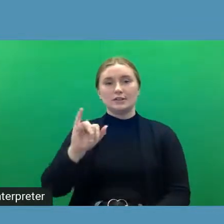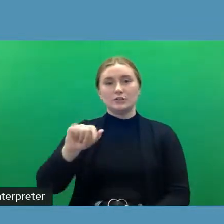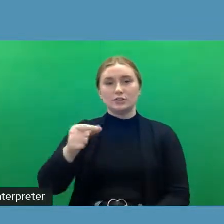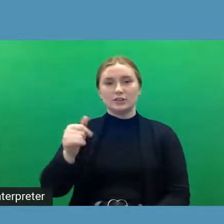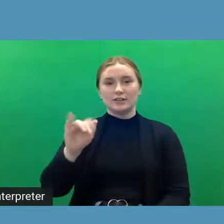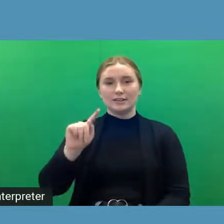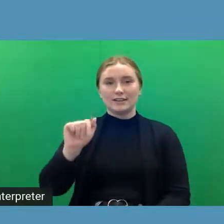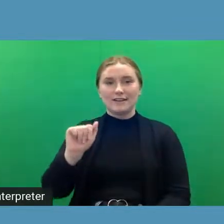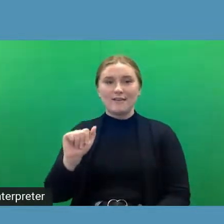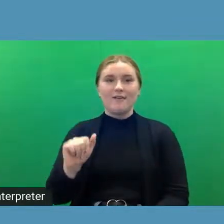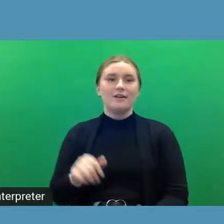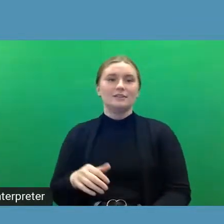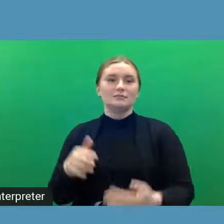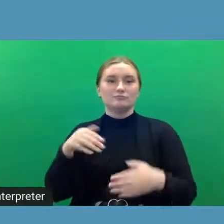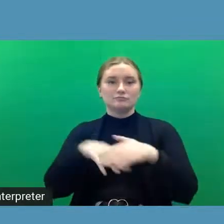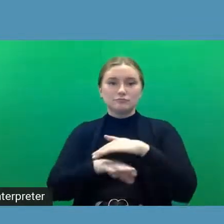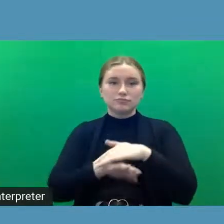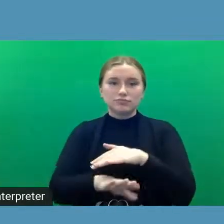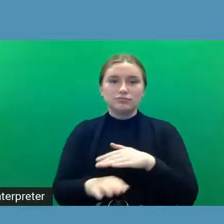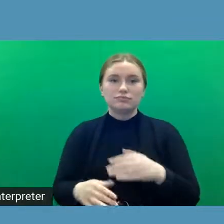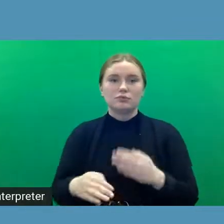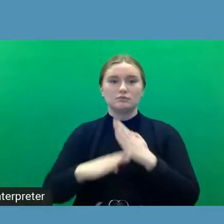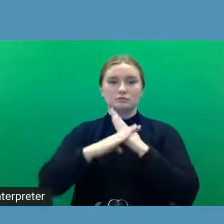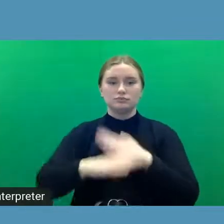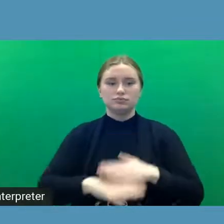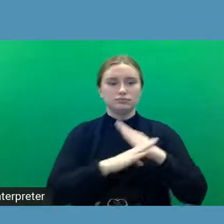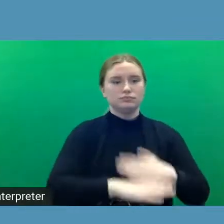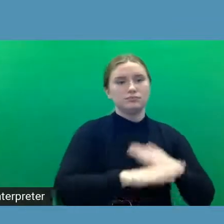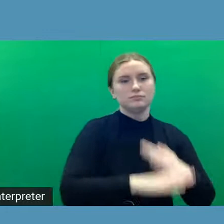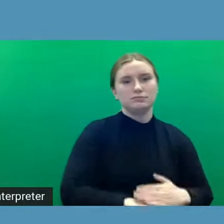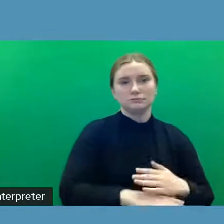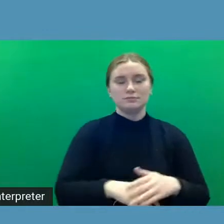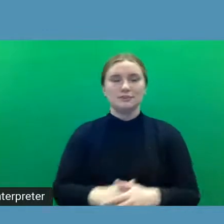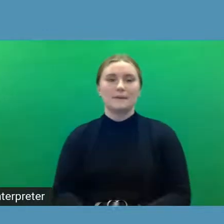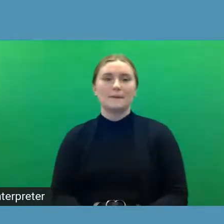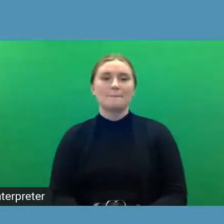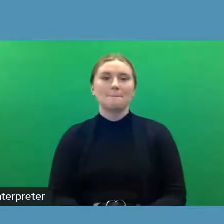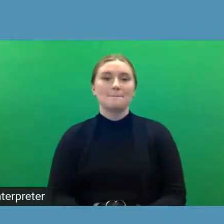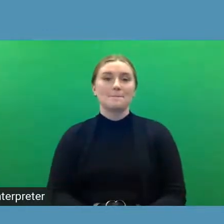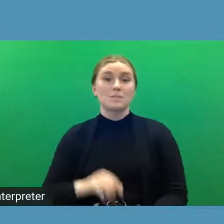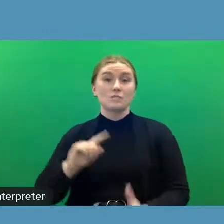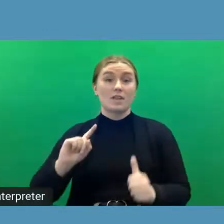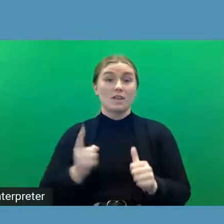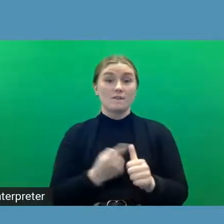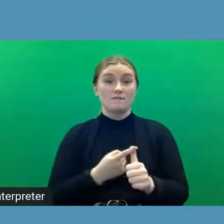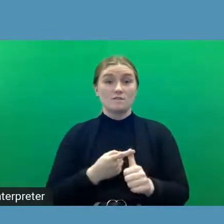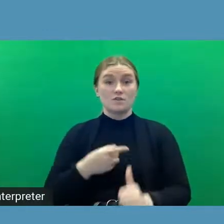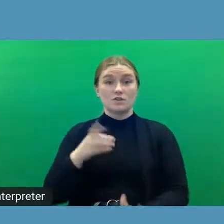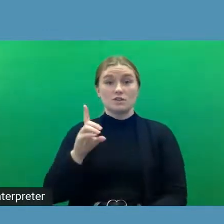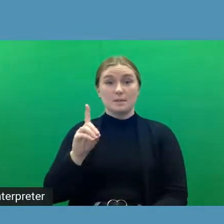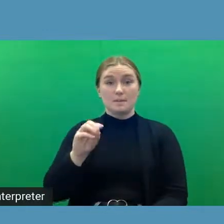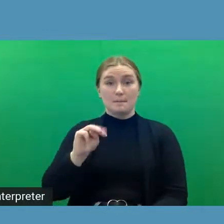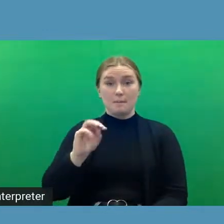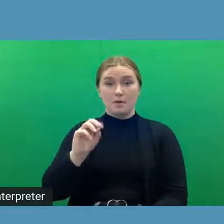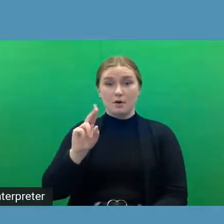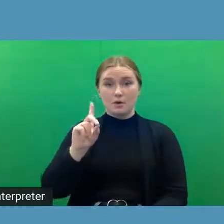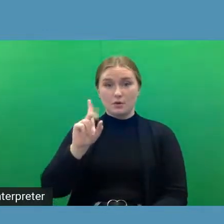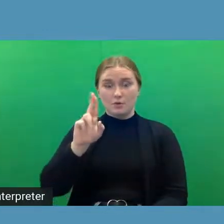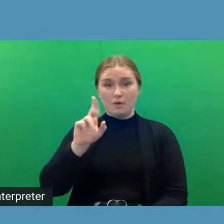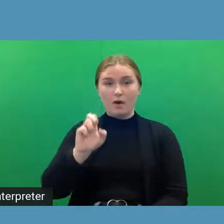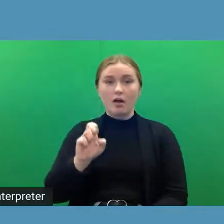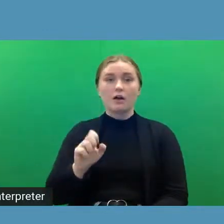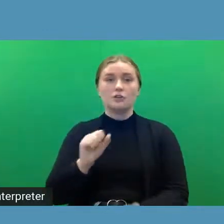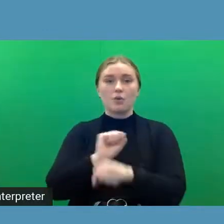work to break down those barriers. This first foundational module provides training on how to integrate accessibility and